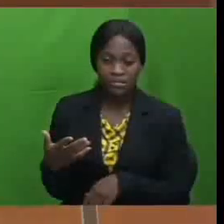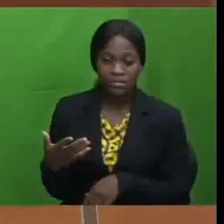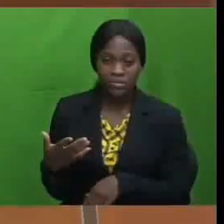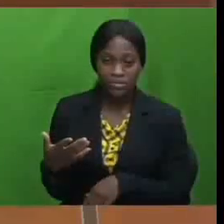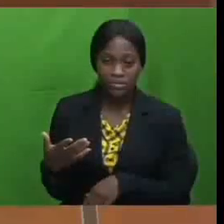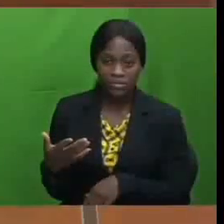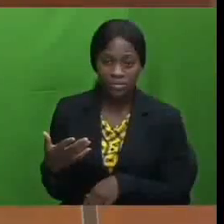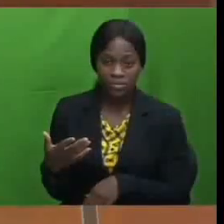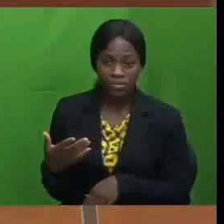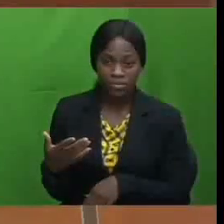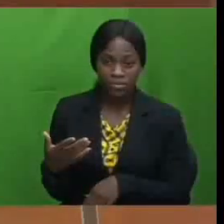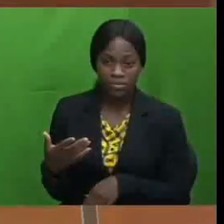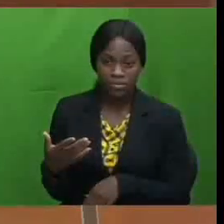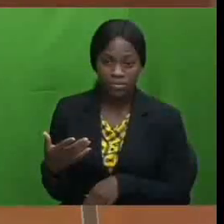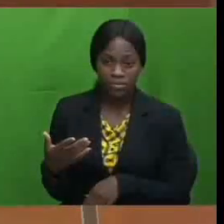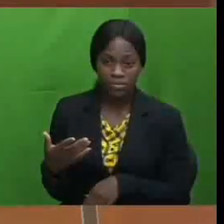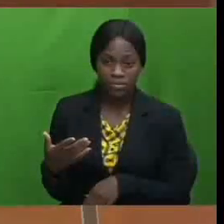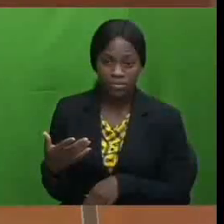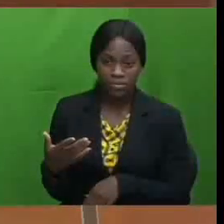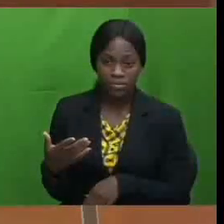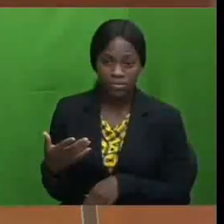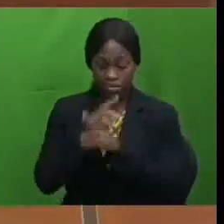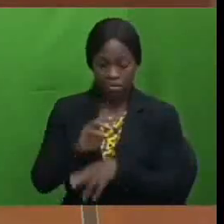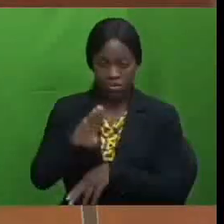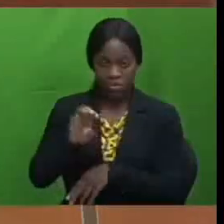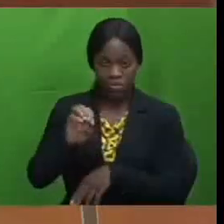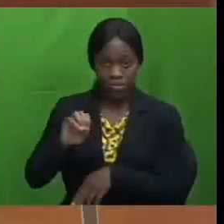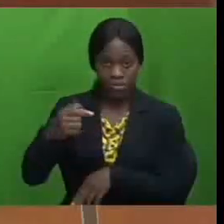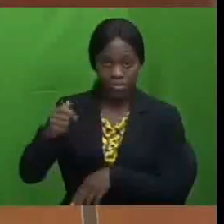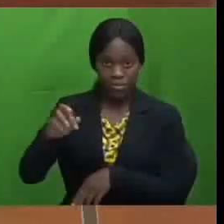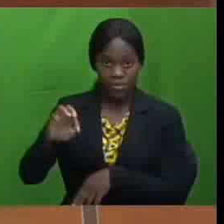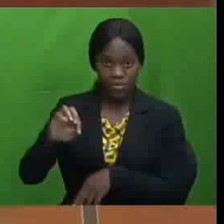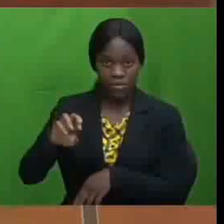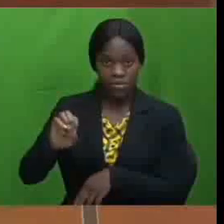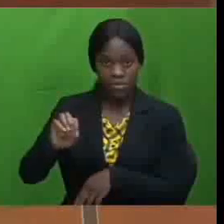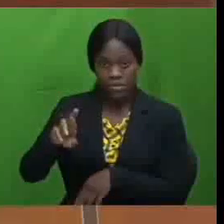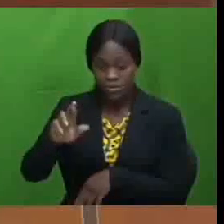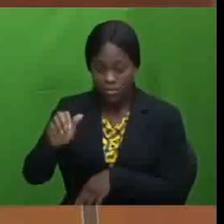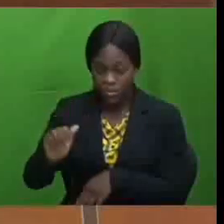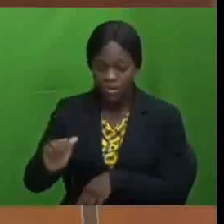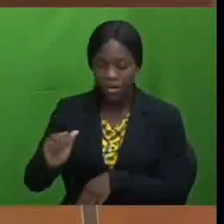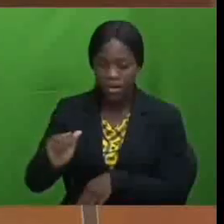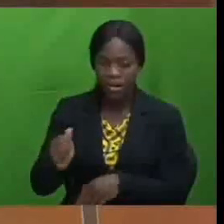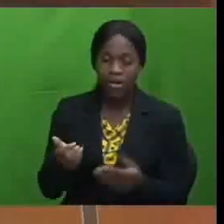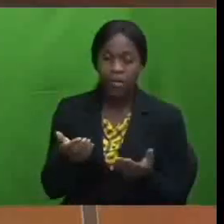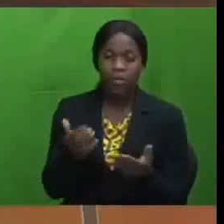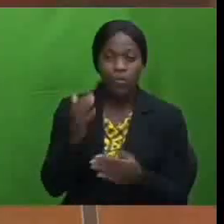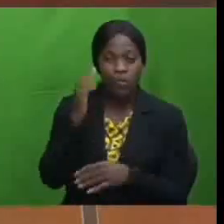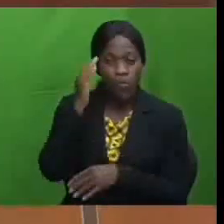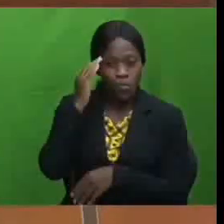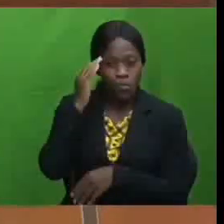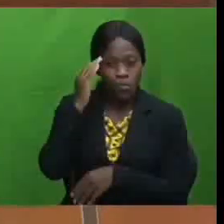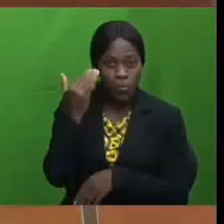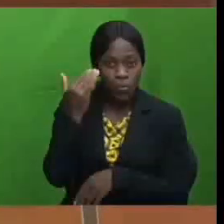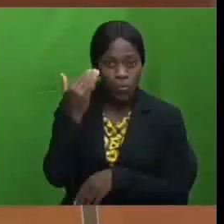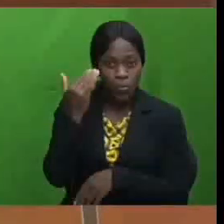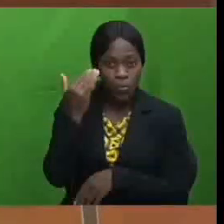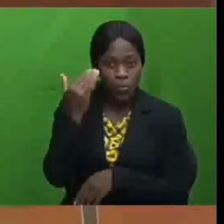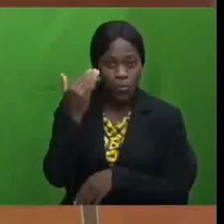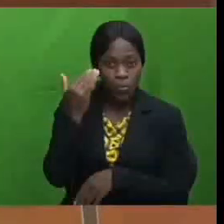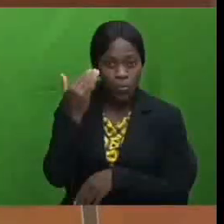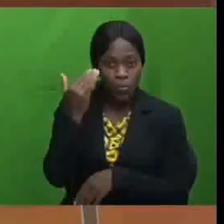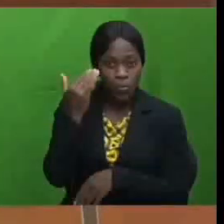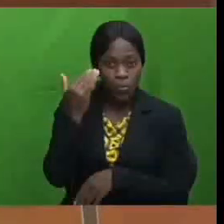member, the Honorable Bajira, who raised it, wanted to know why it's not been programmed for next week.